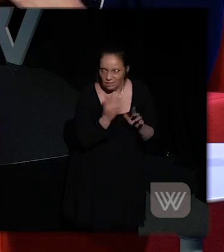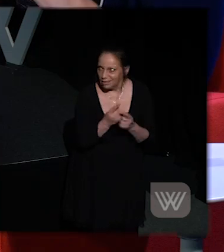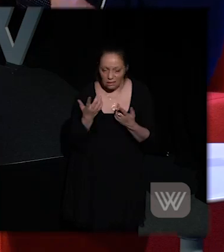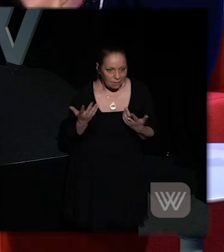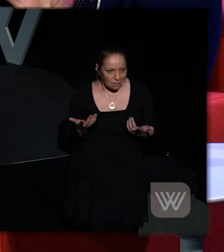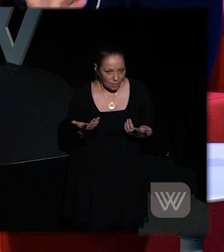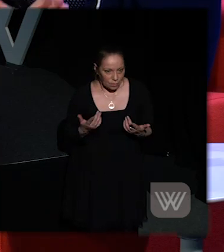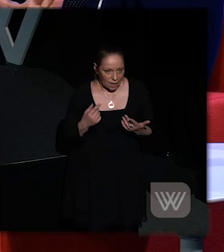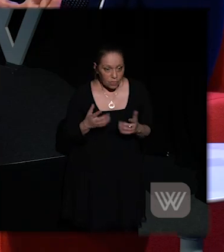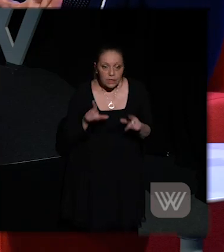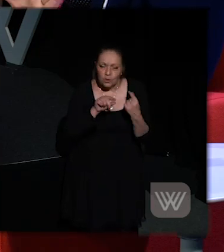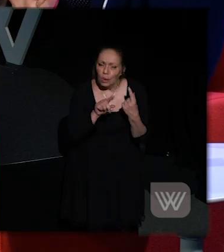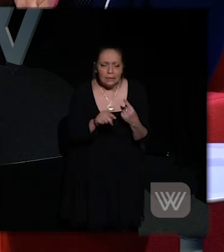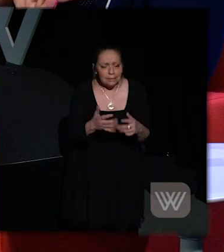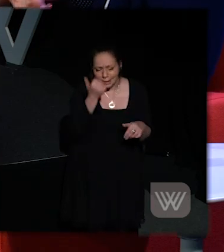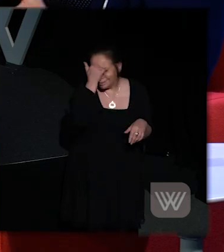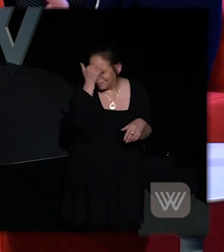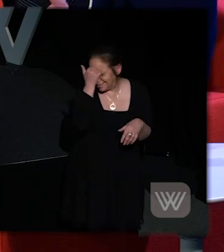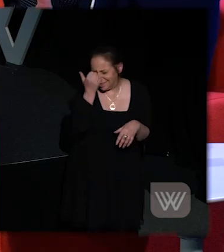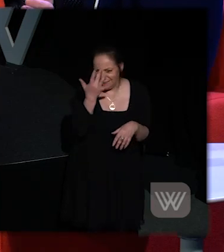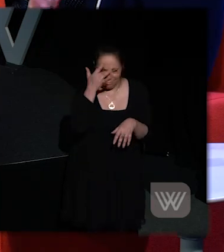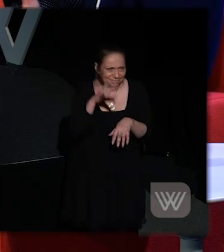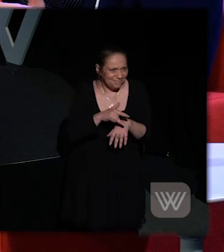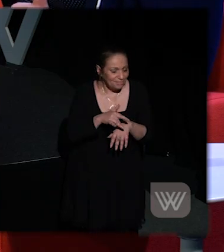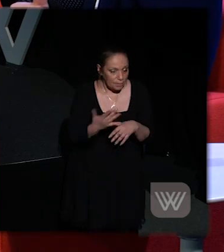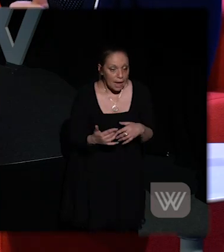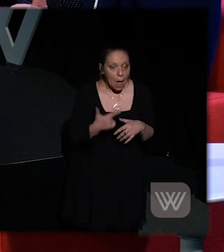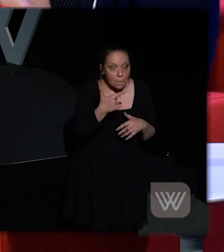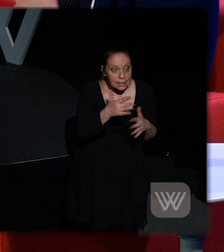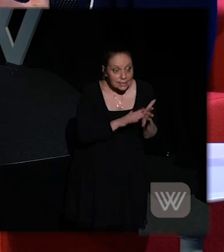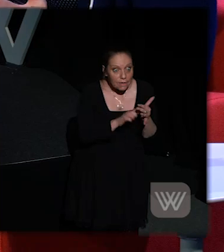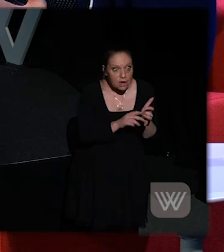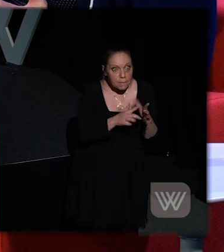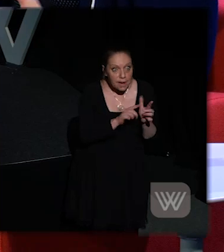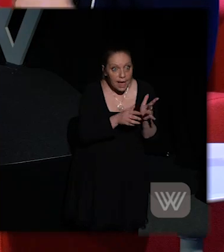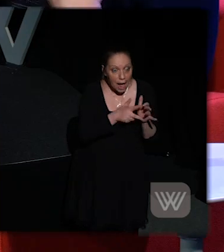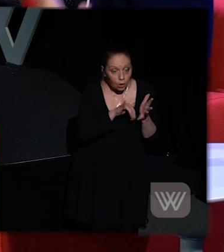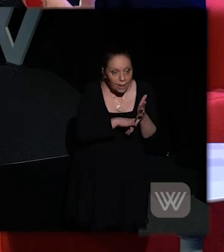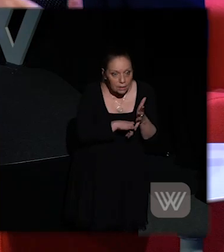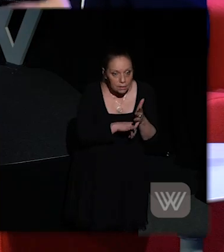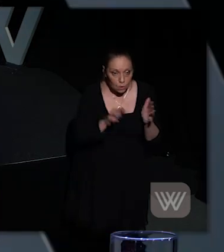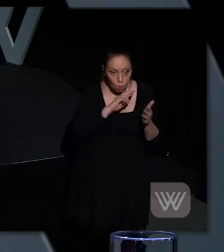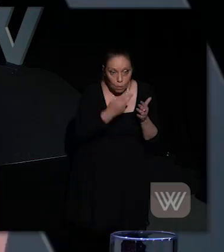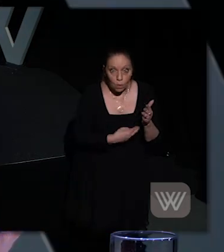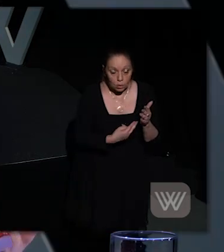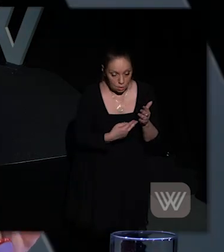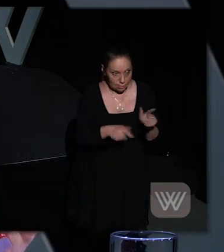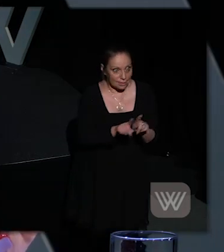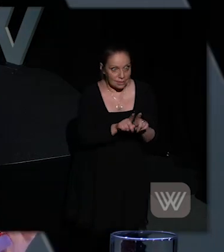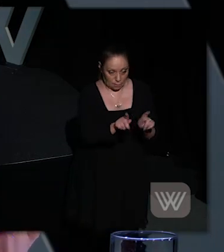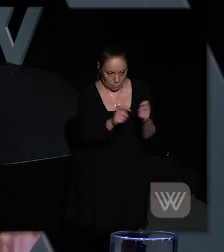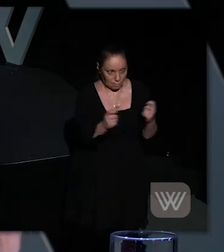was... The tweets are ridiculous. But, you know, seven major media outlets got sucked into it and reported it as if it was a